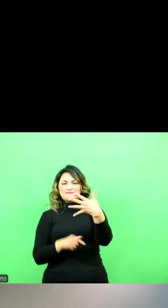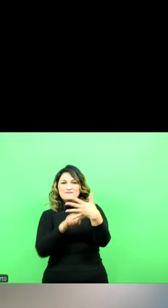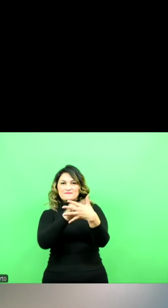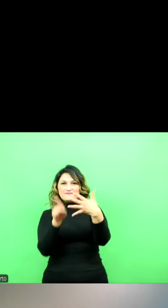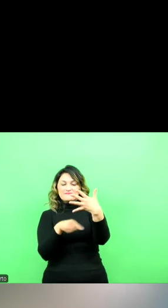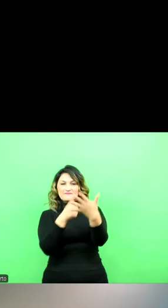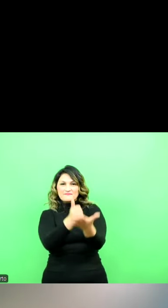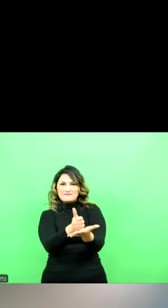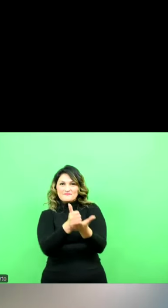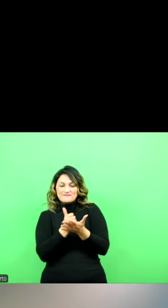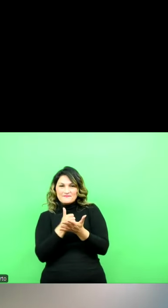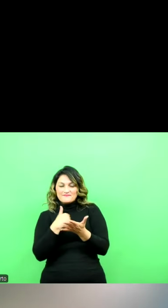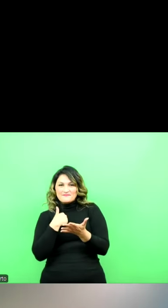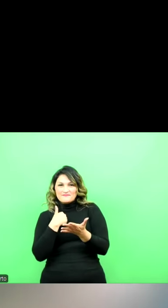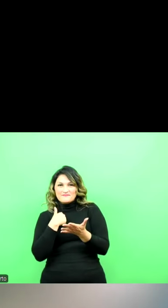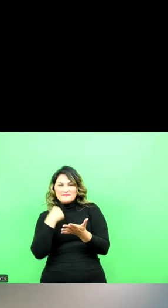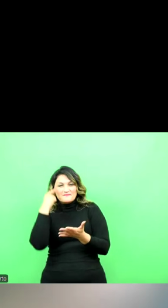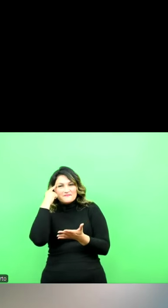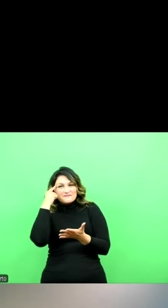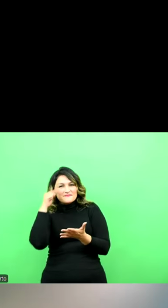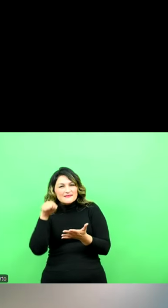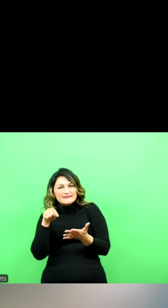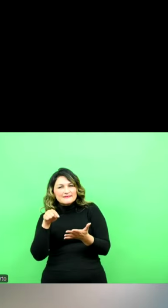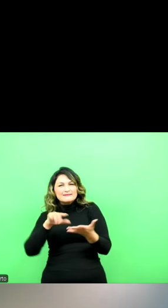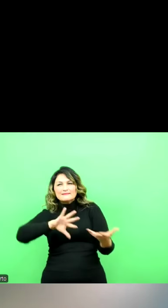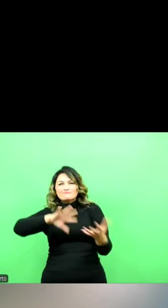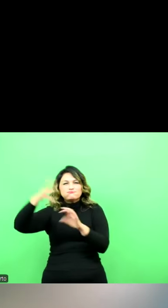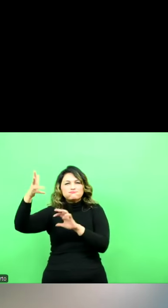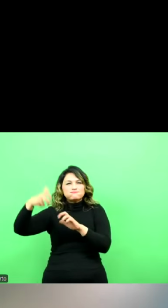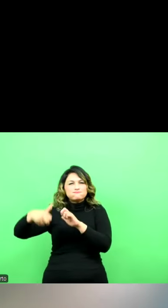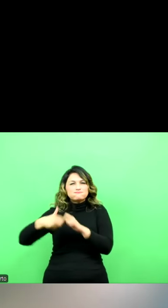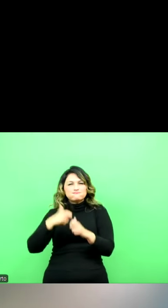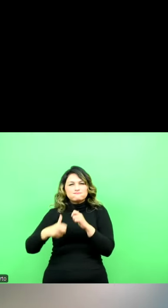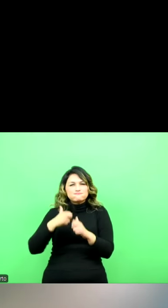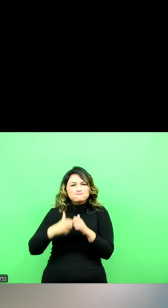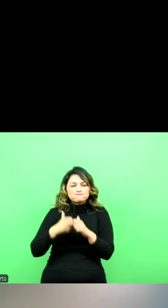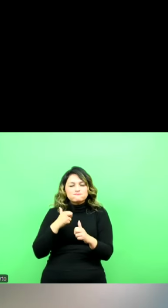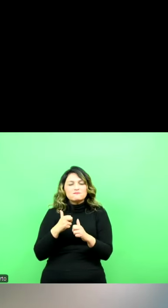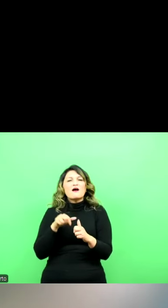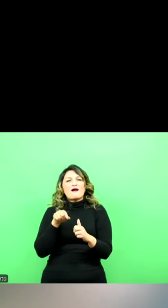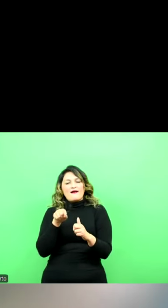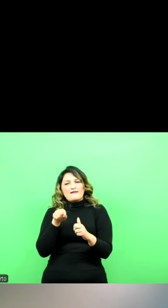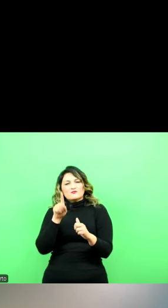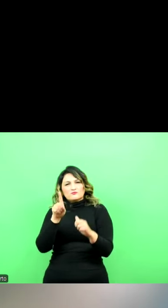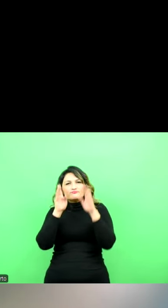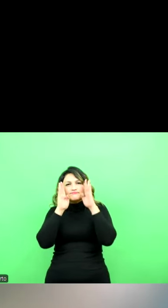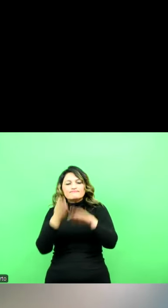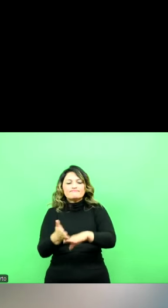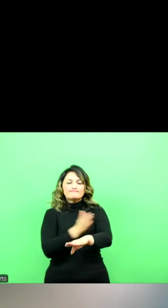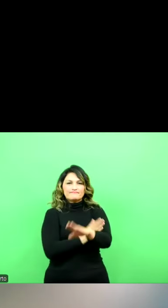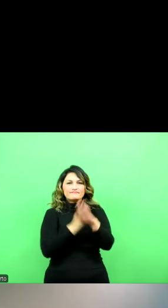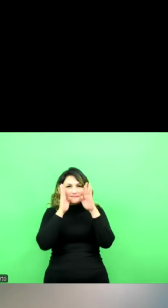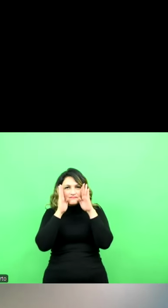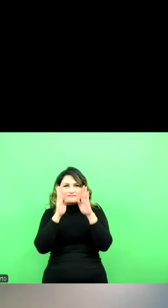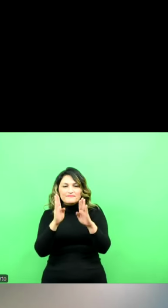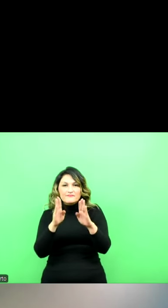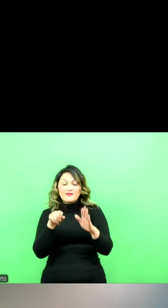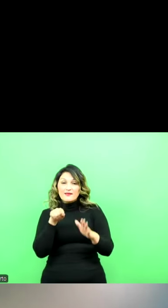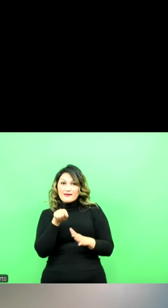health, especially in the context of health emergencies and disasters. So